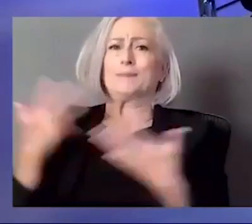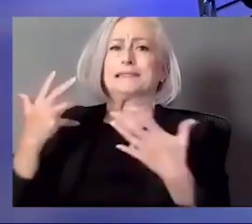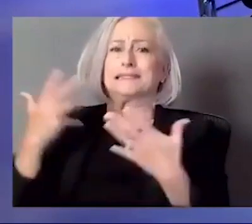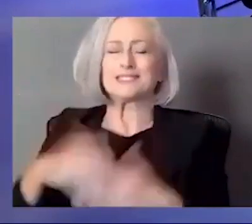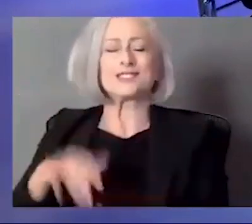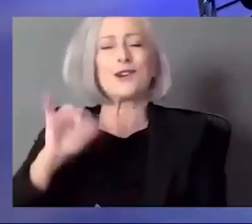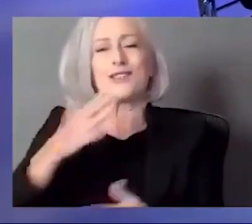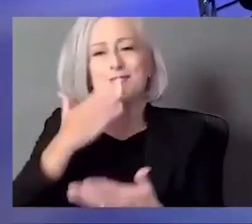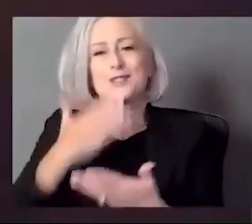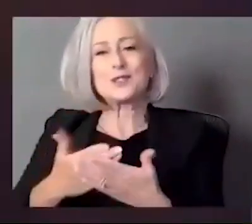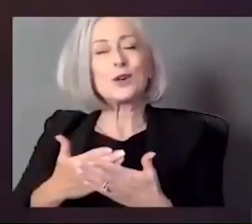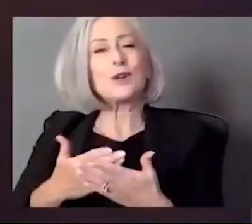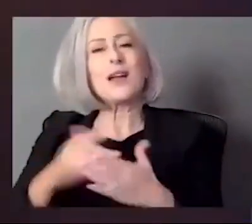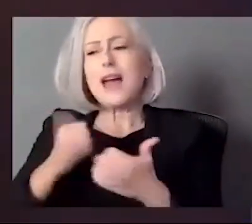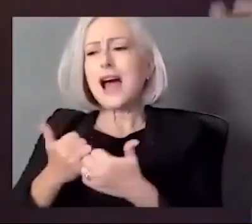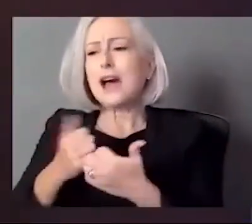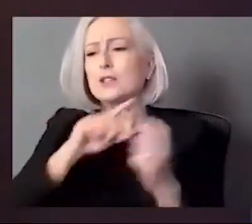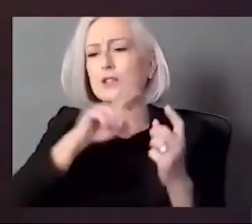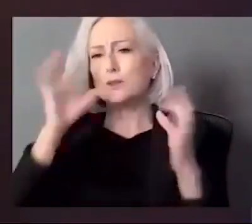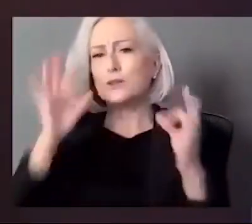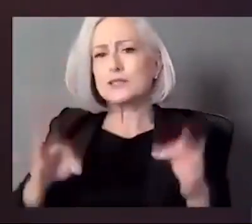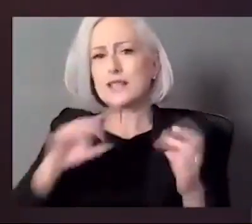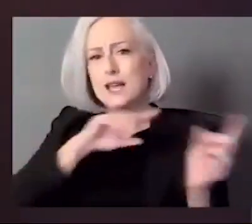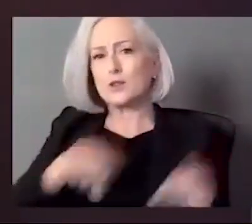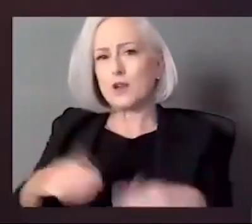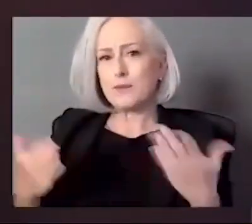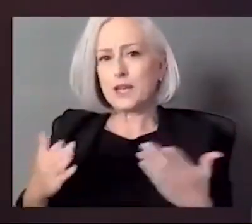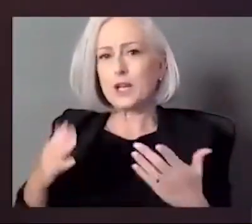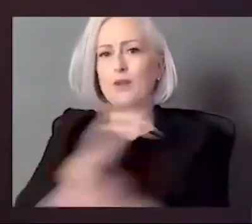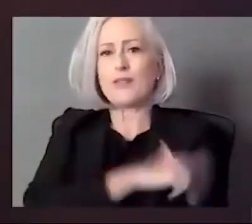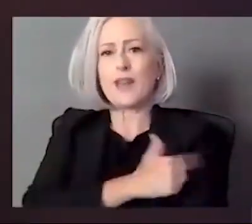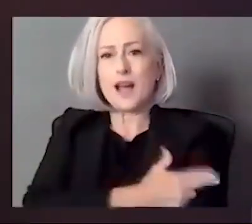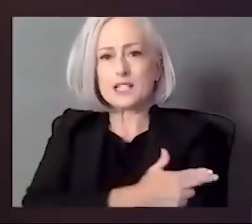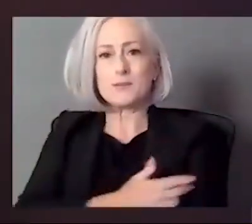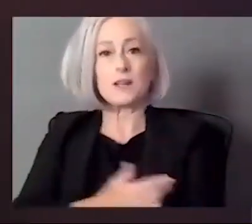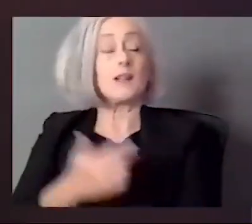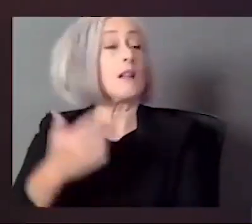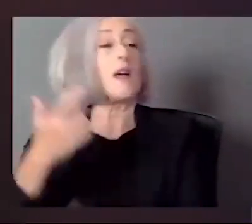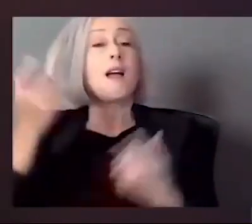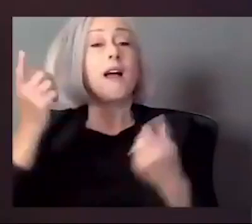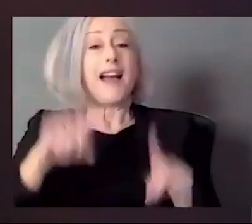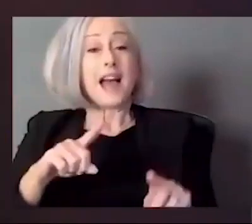how'd you come to work here at the hospital? Okay, so my journey to the hospital actually happened